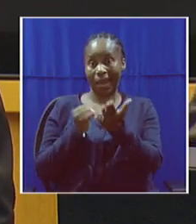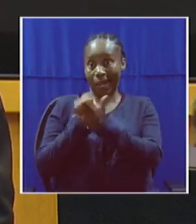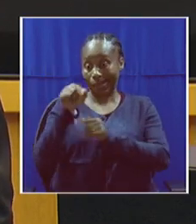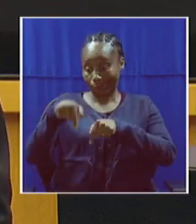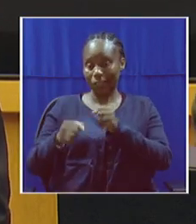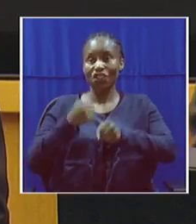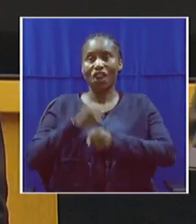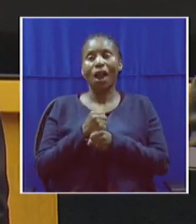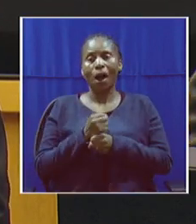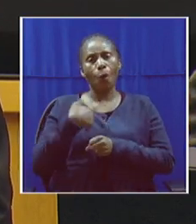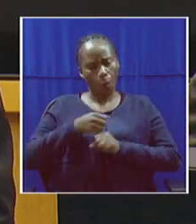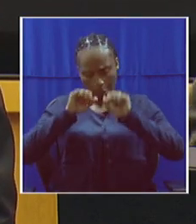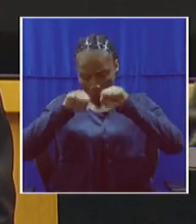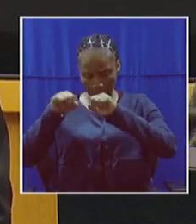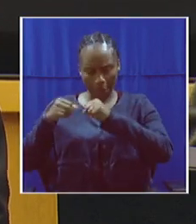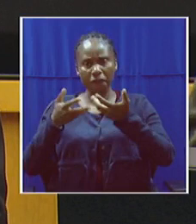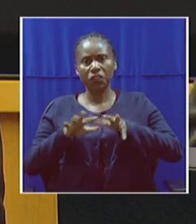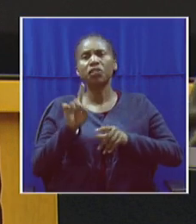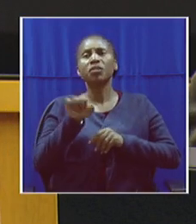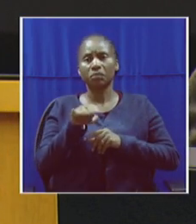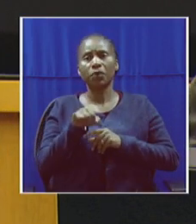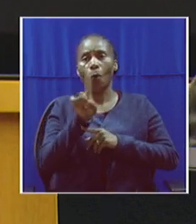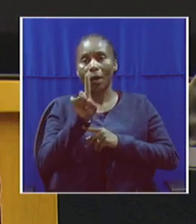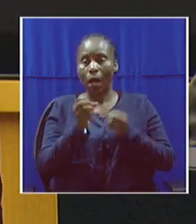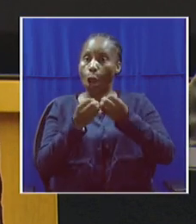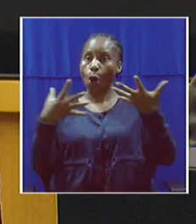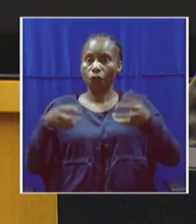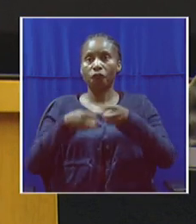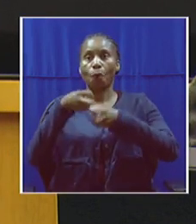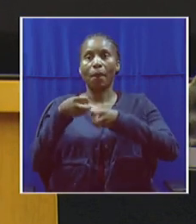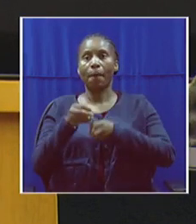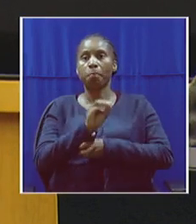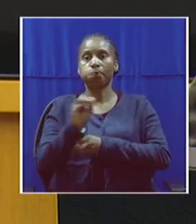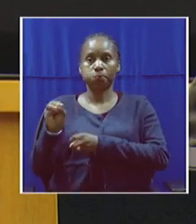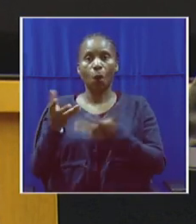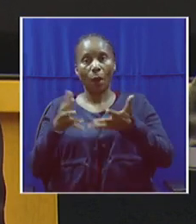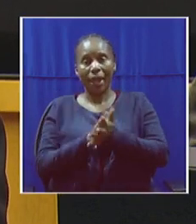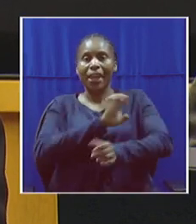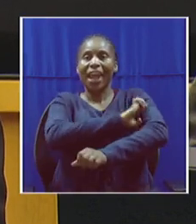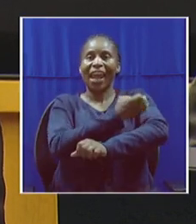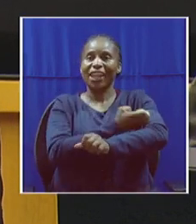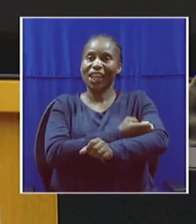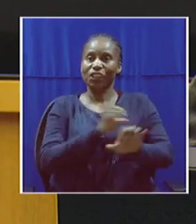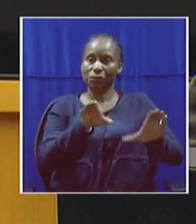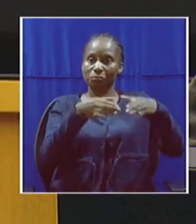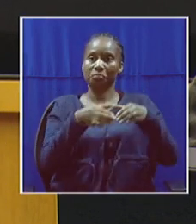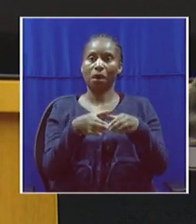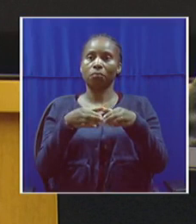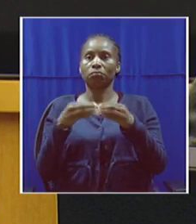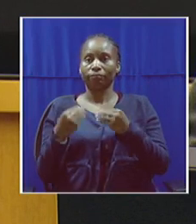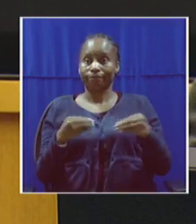acknowledge that there are a lot of problems in the entities of energy we acknowledge